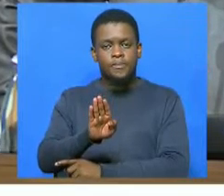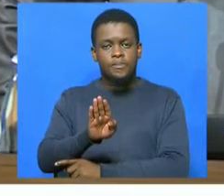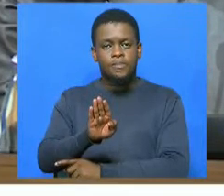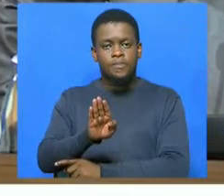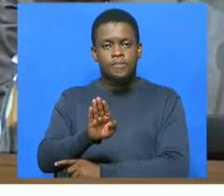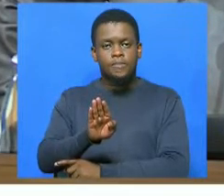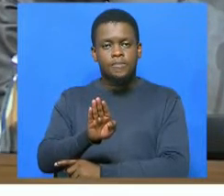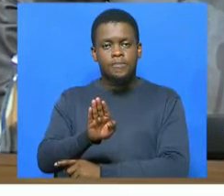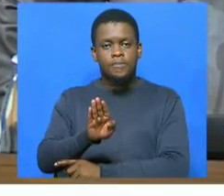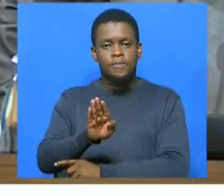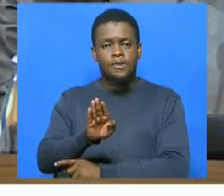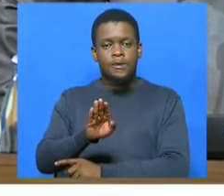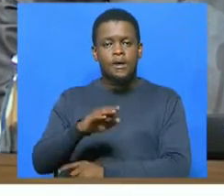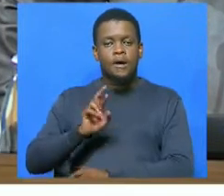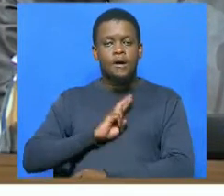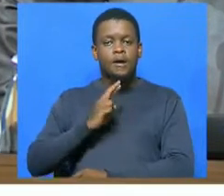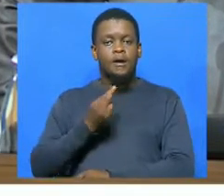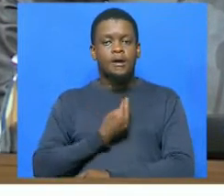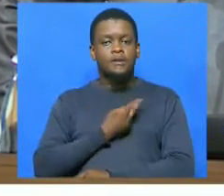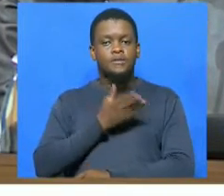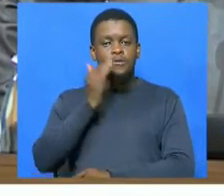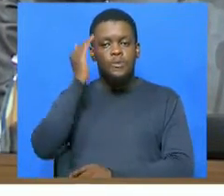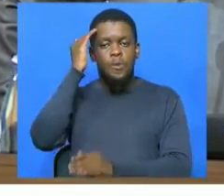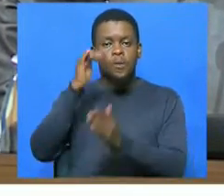And we now have the African